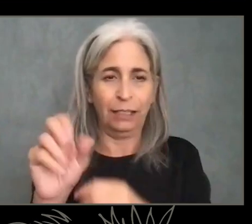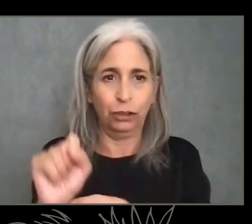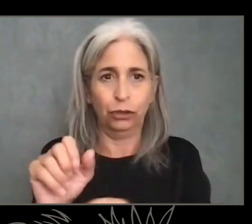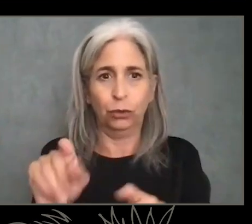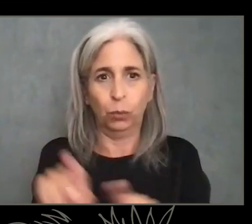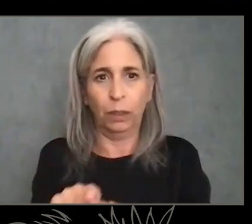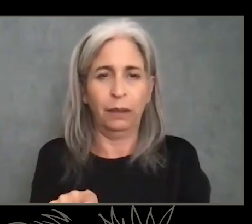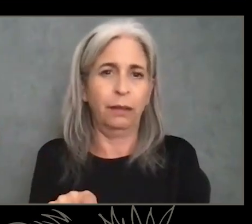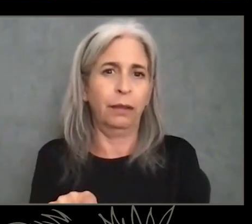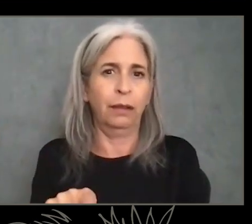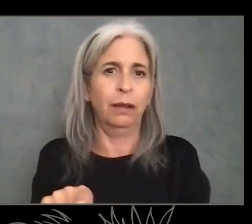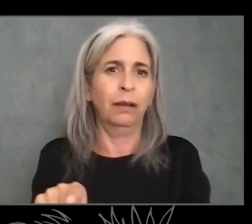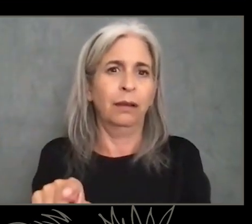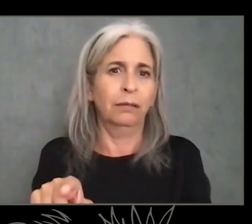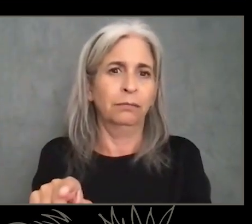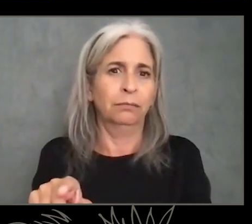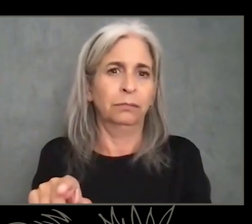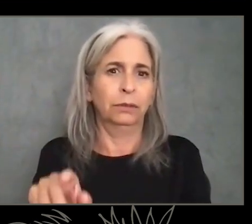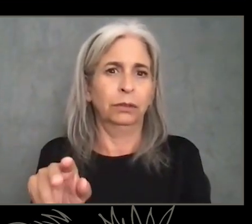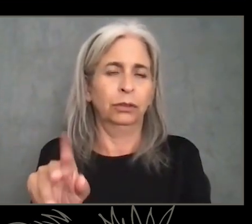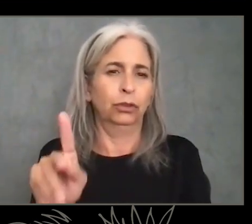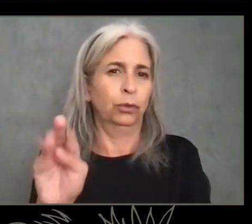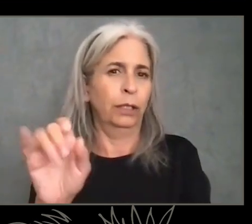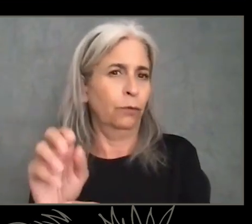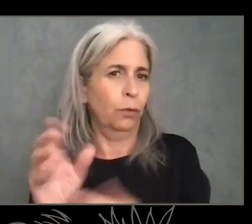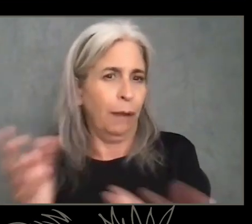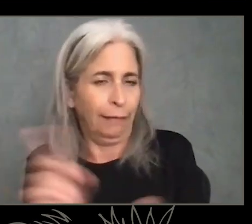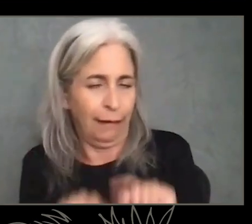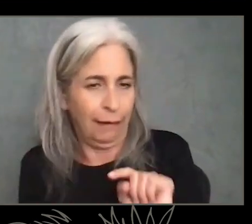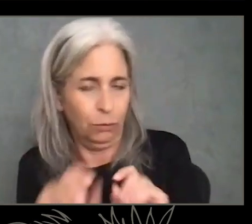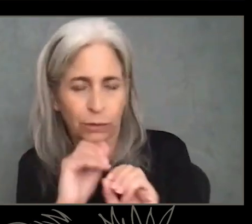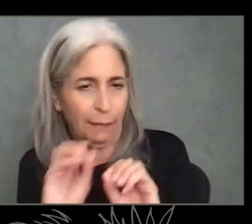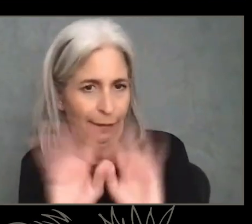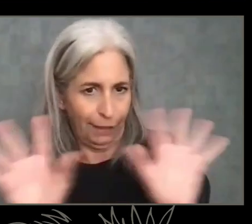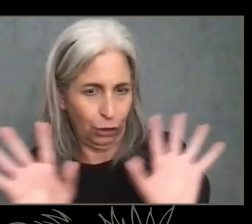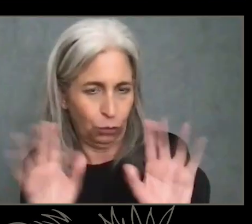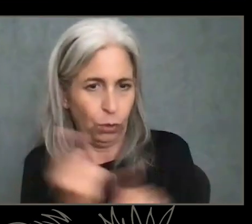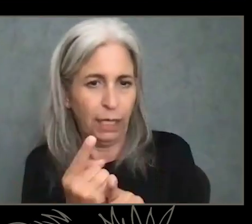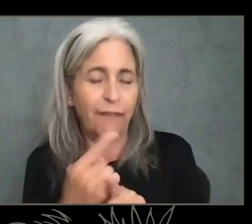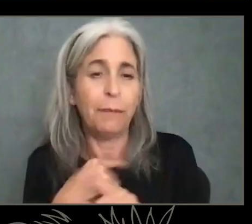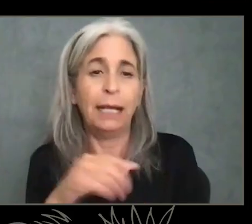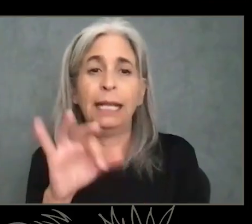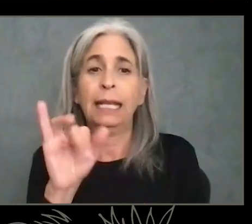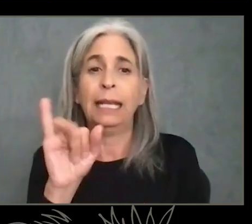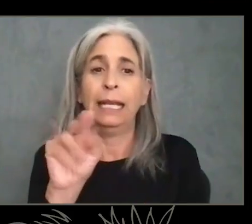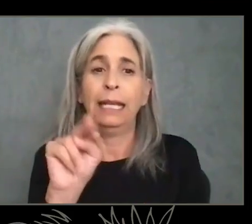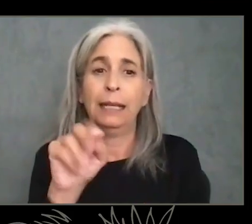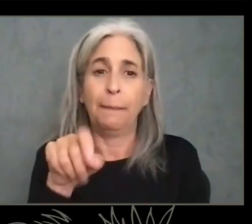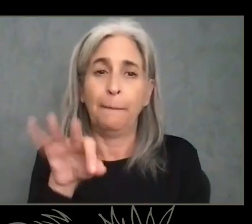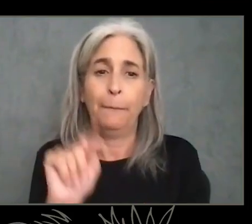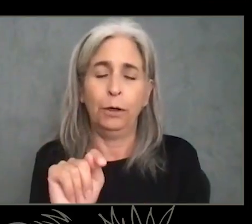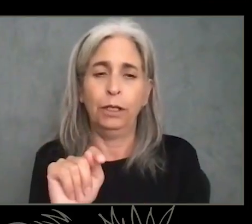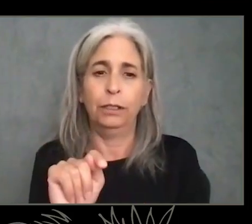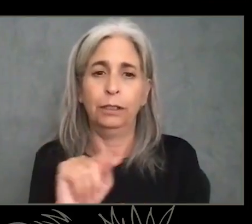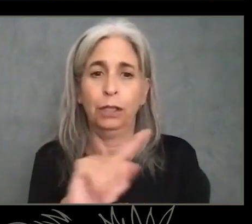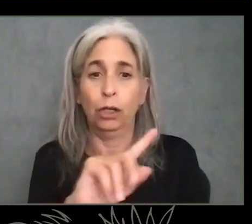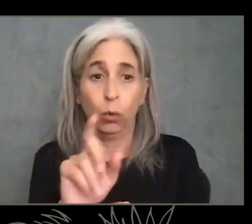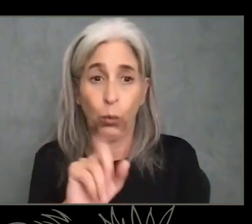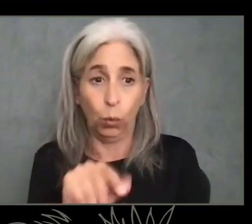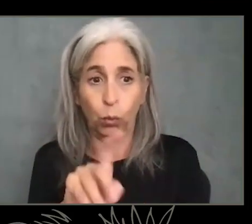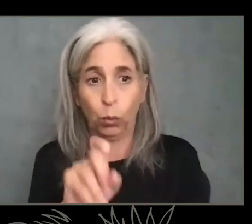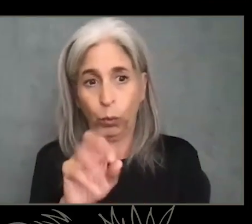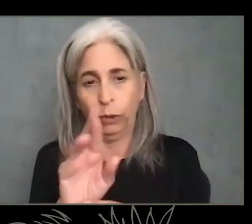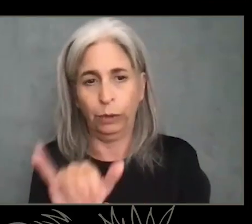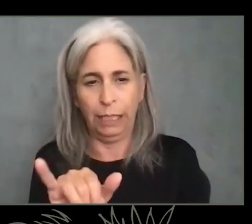course, using the same model, because if not, it's not going to make sense, right? So I have my input query. I transform it to an